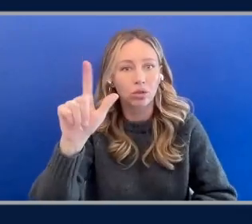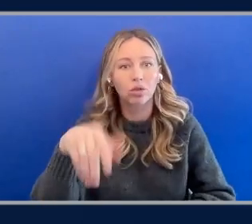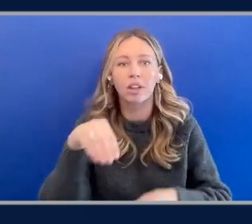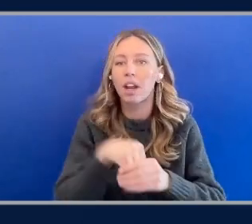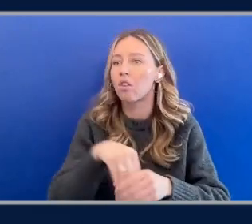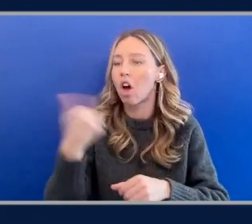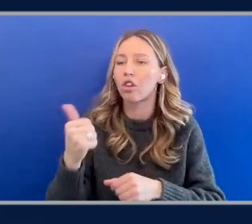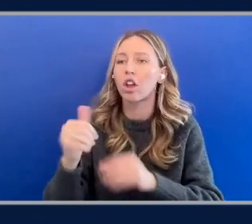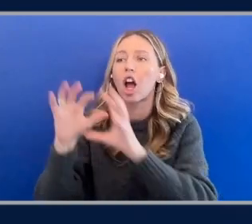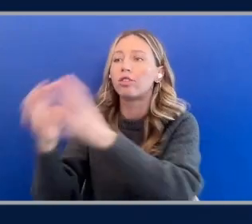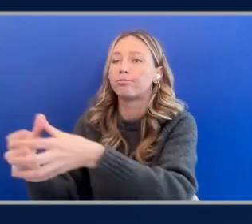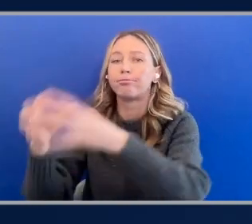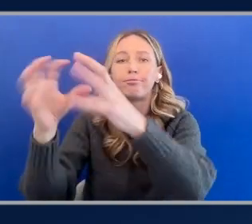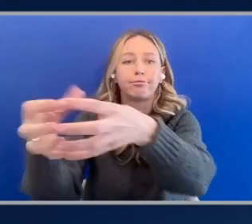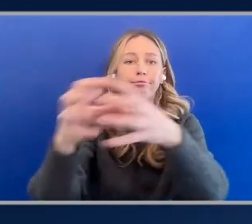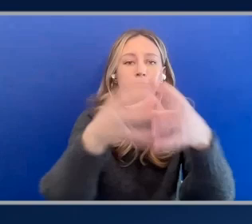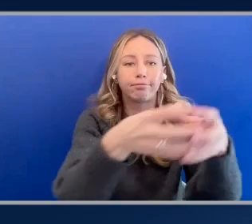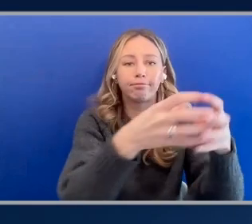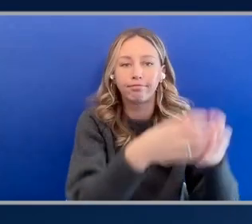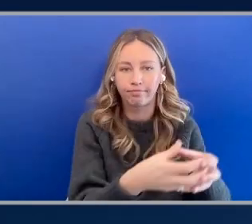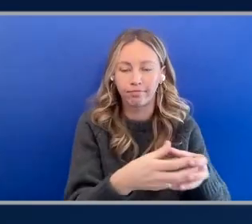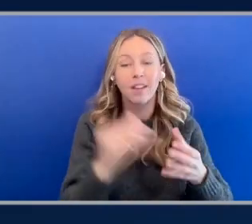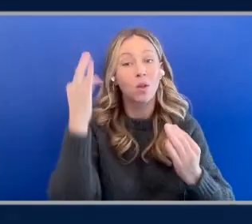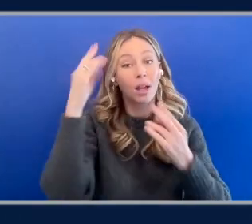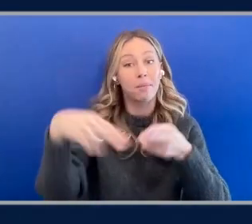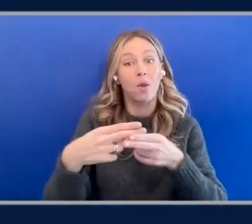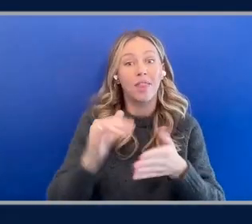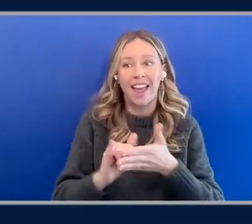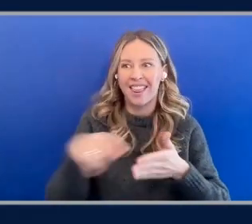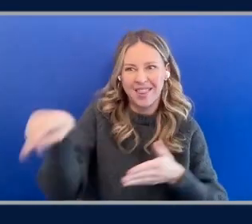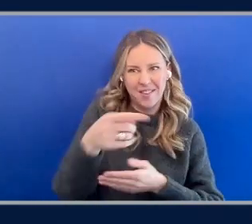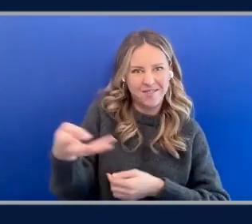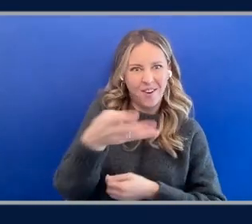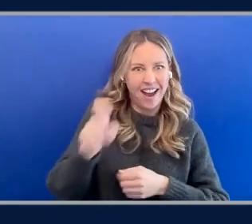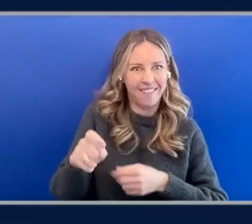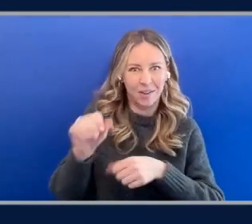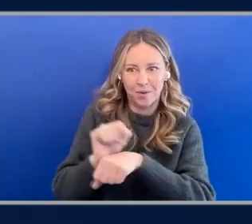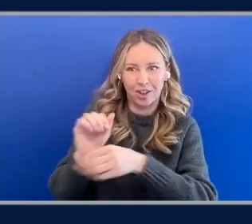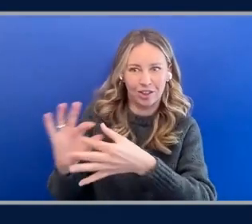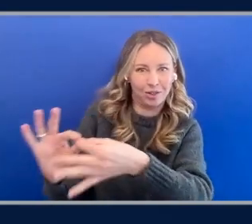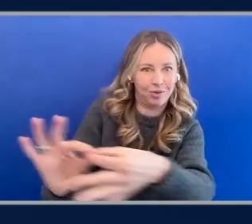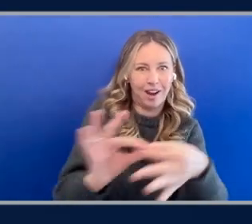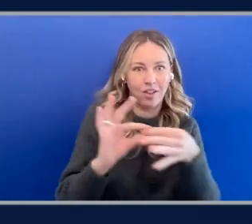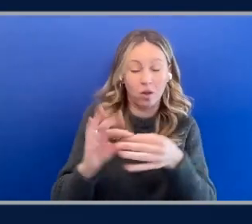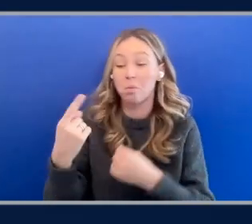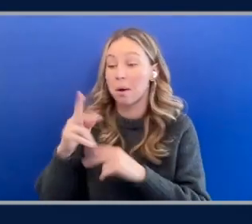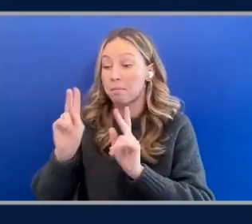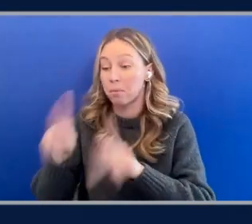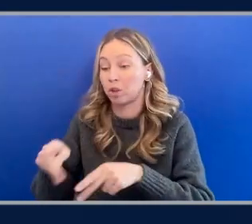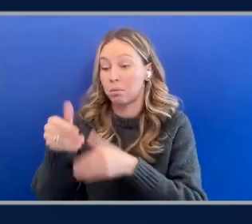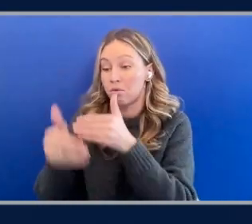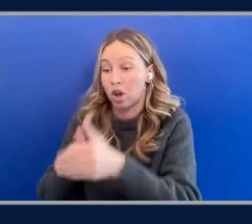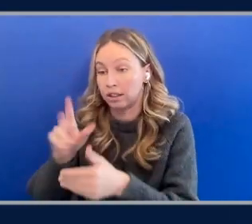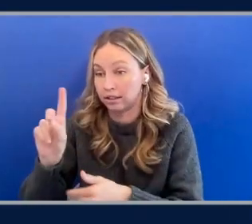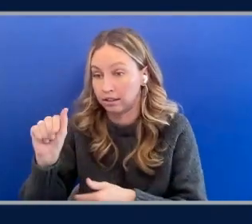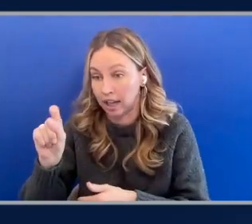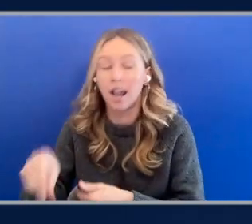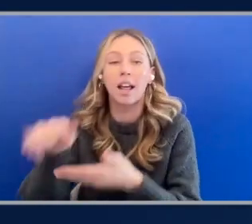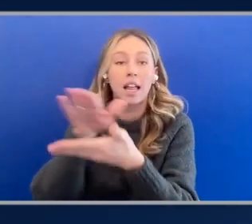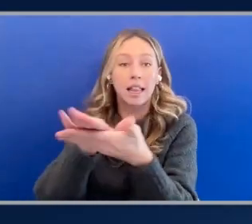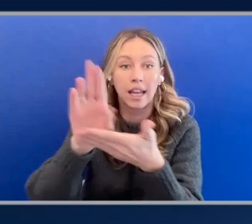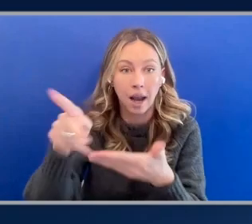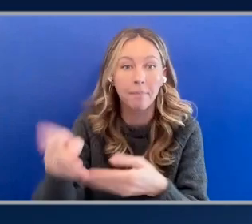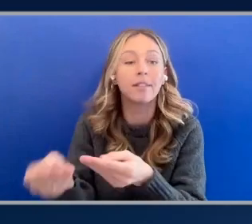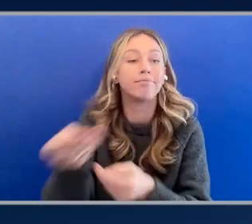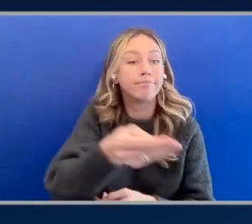And, technically, if you think about it, these need to work together. Somebody processes the data, cleans it up, and then it needs to go to the data science guy